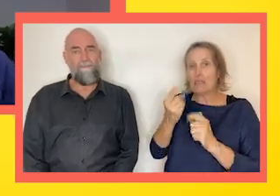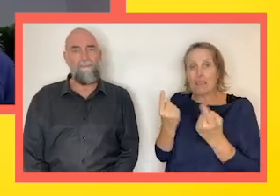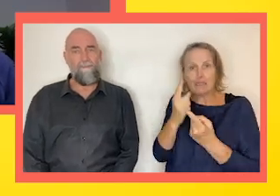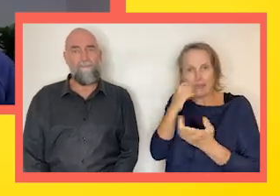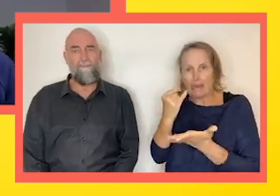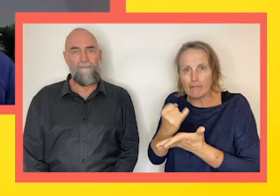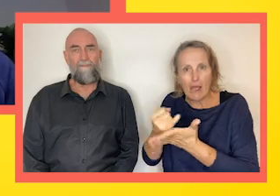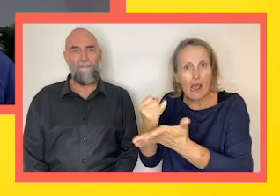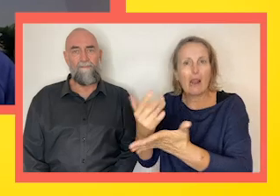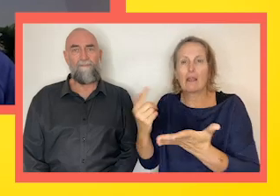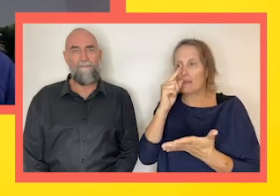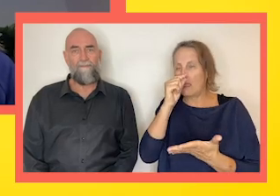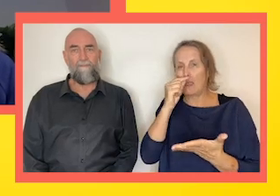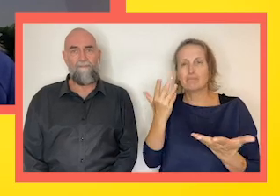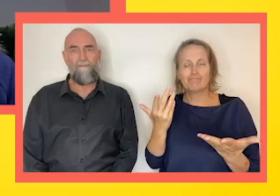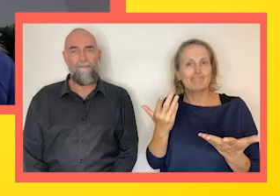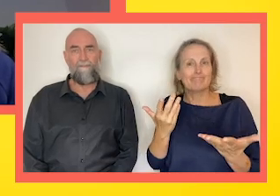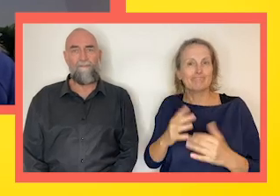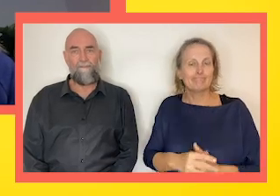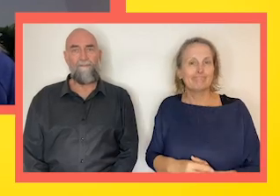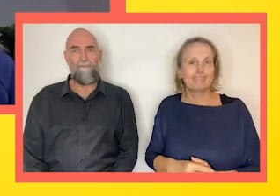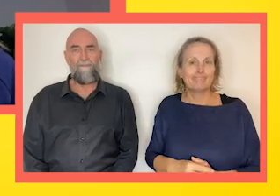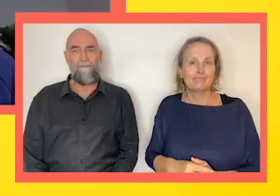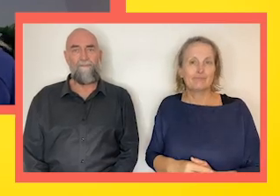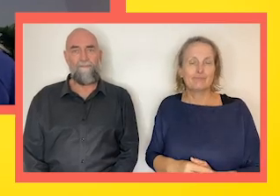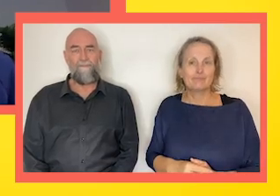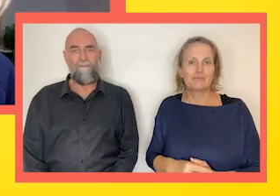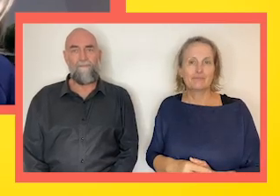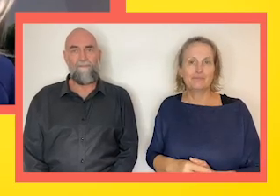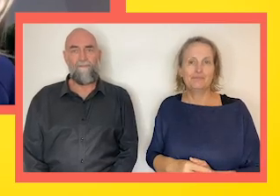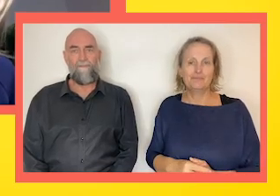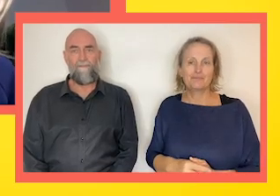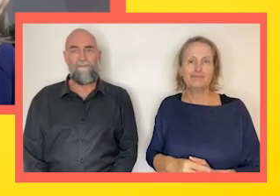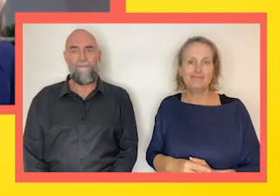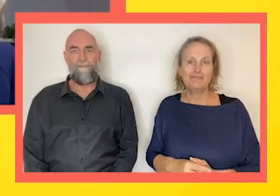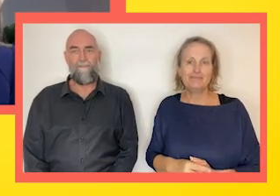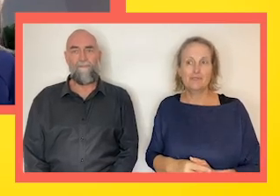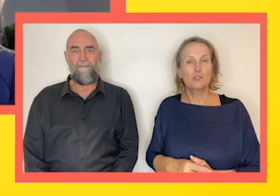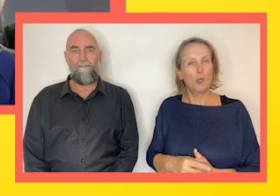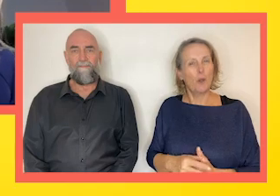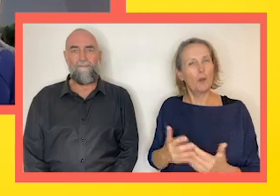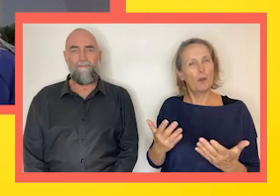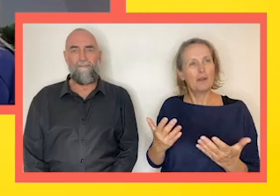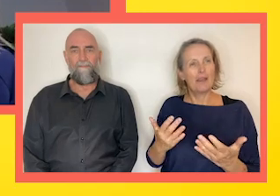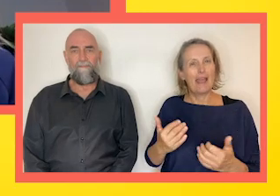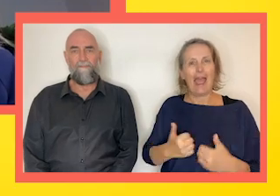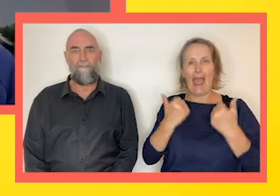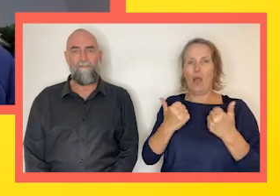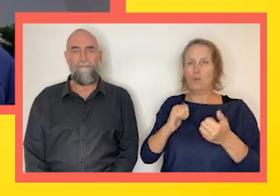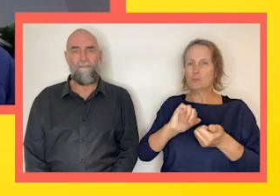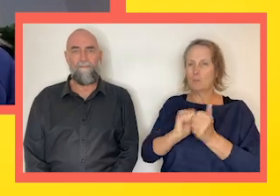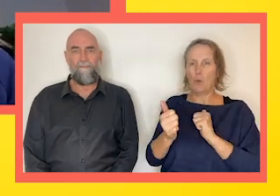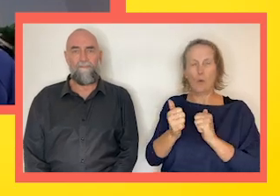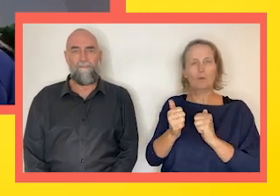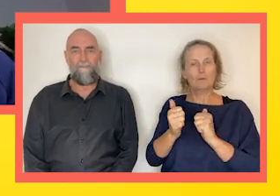wrong. You know, I think that's the real, you know, it's quite particular, our